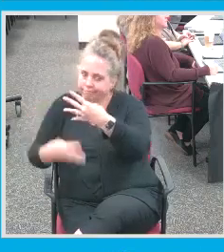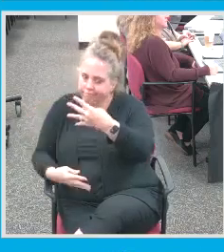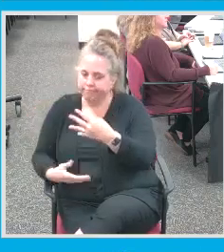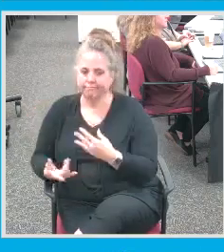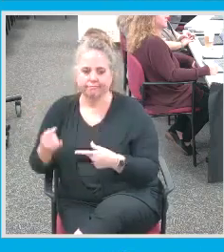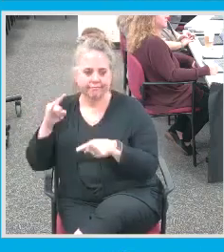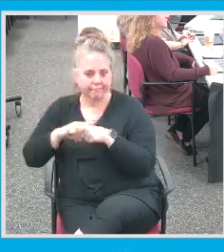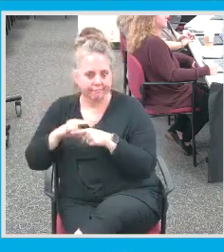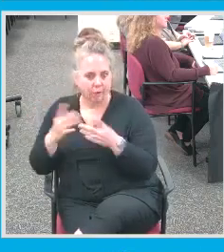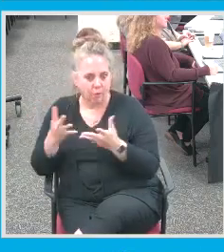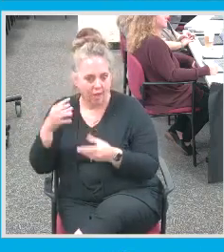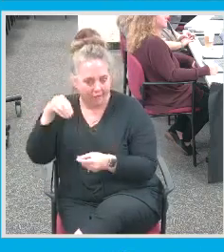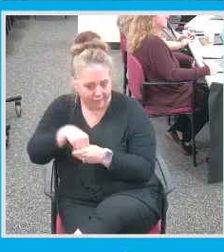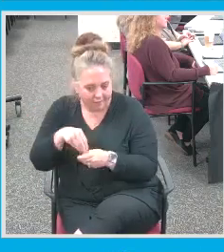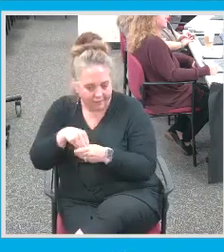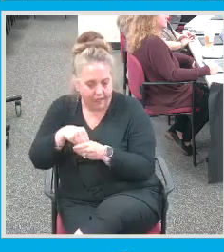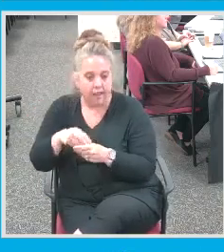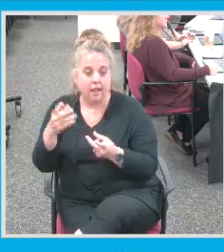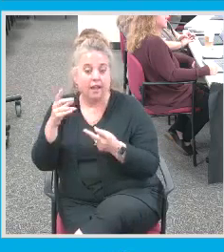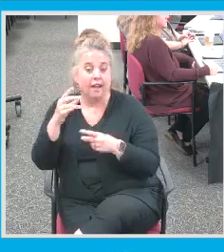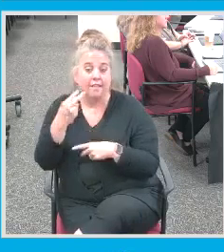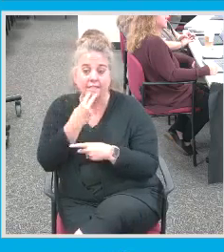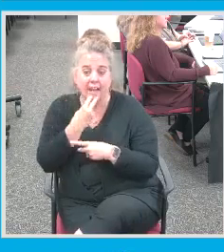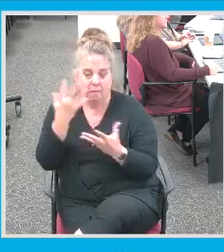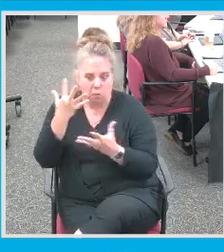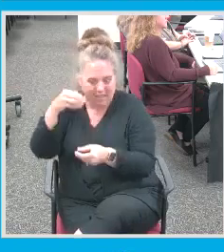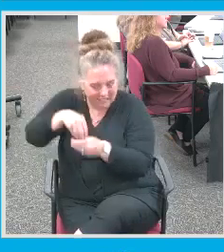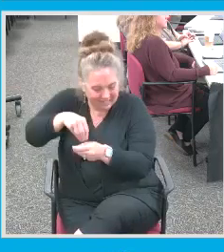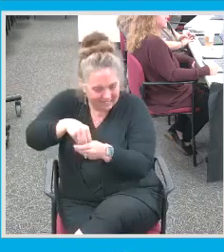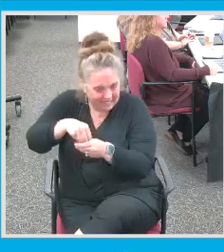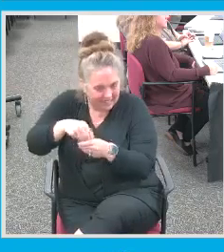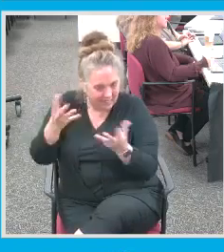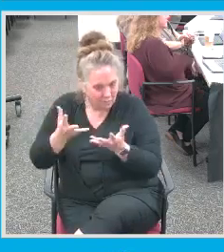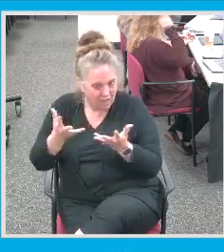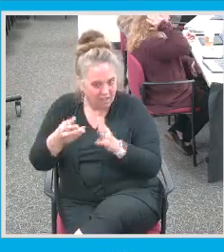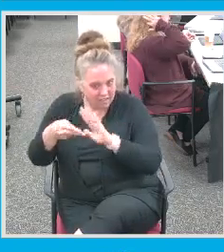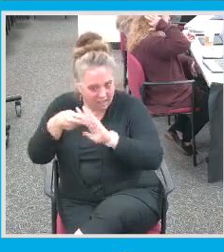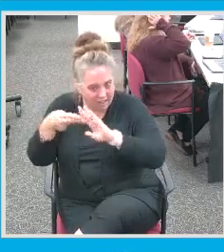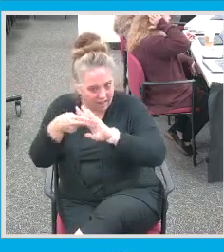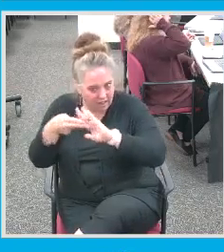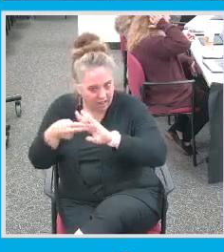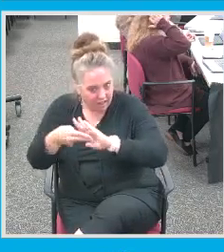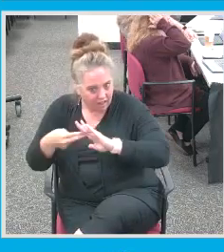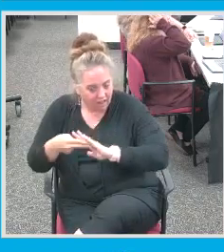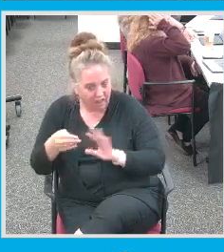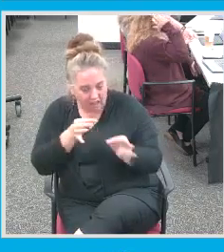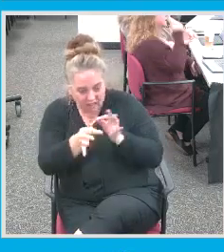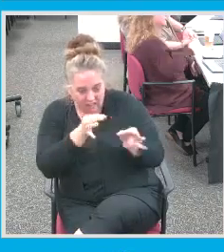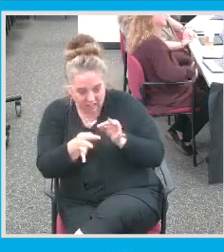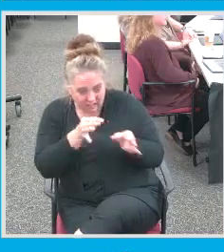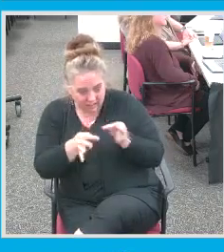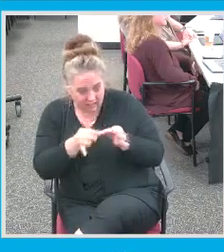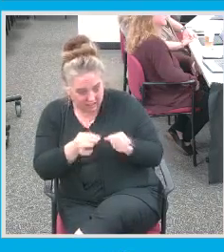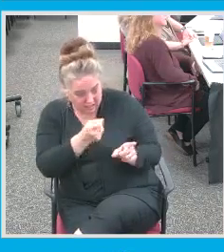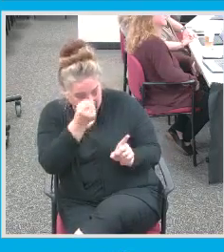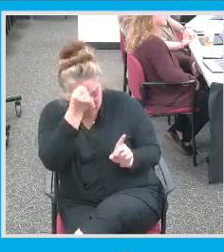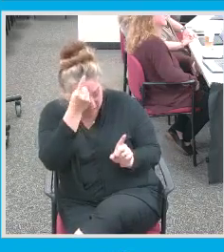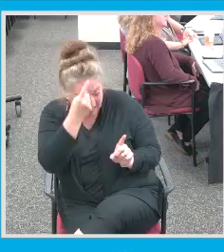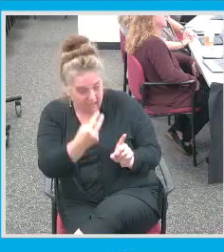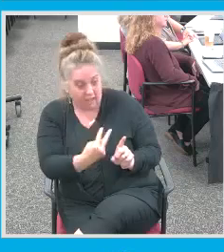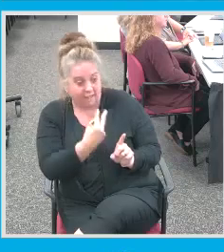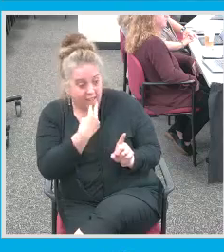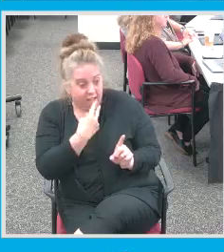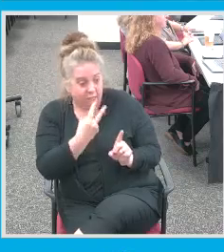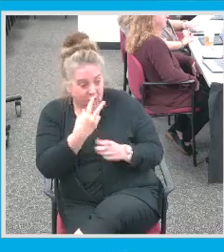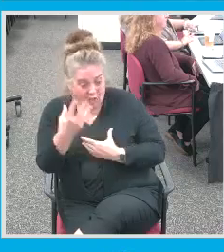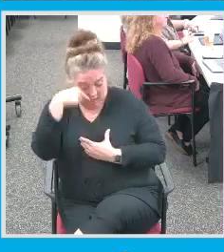in vapes, so that they had a better understanding of what actually was happening in their bodies. So from the